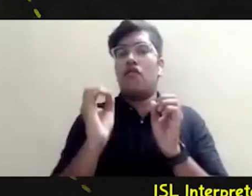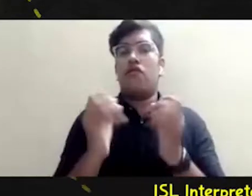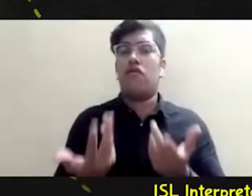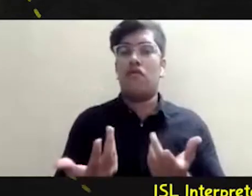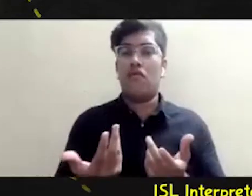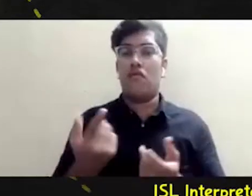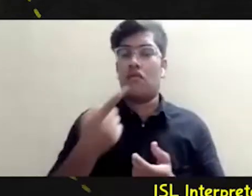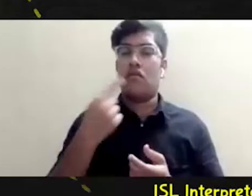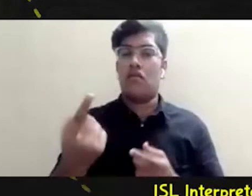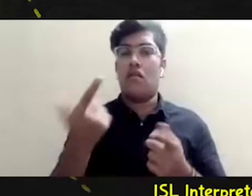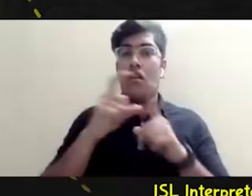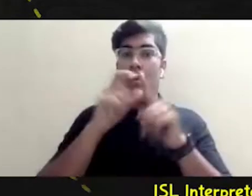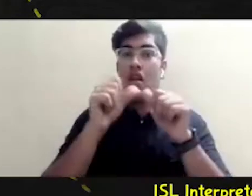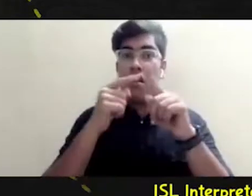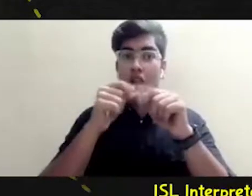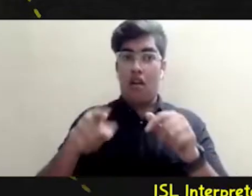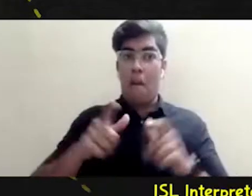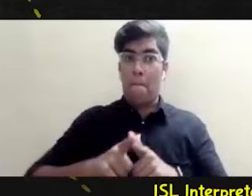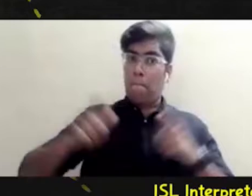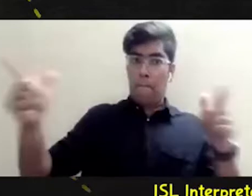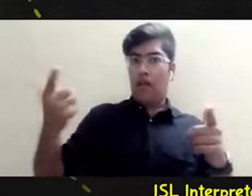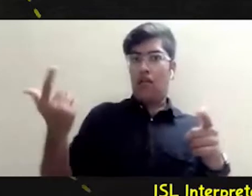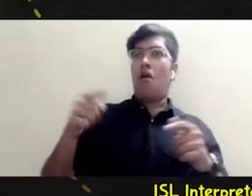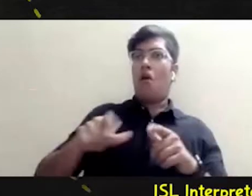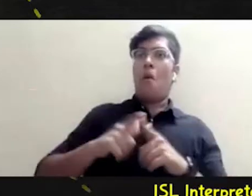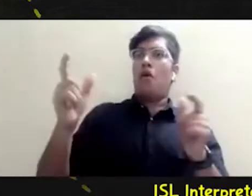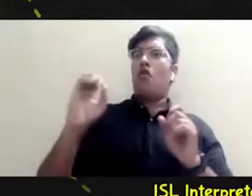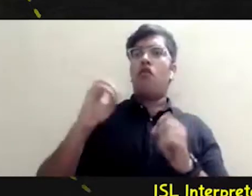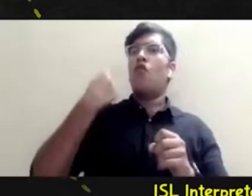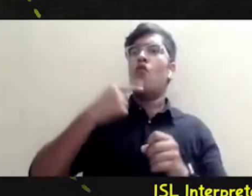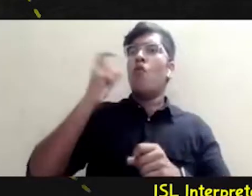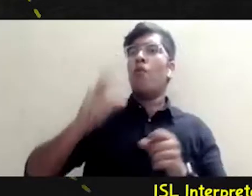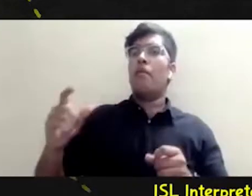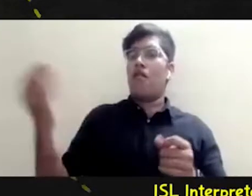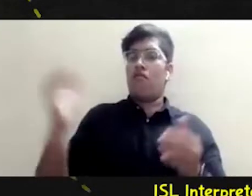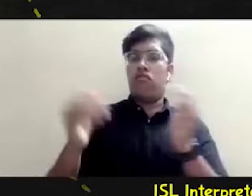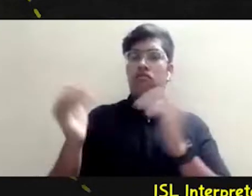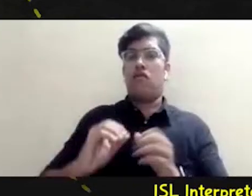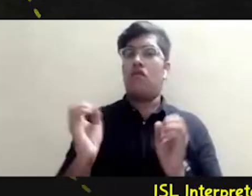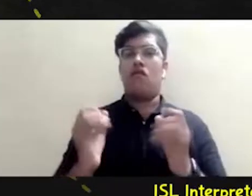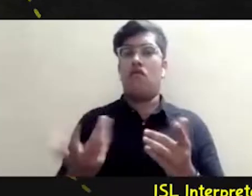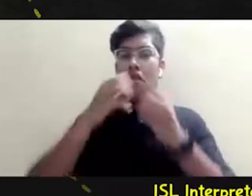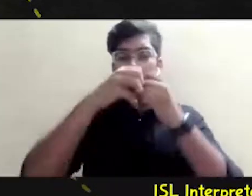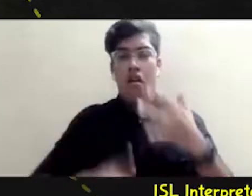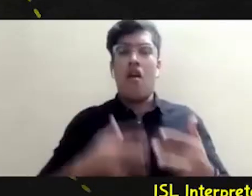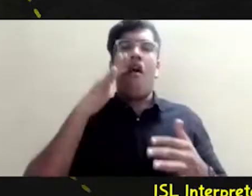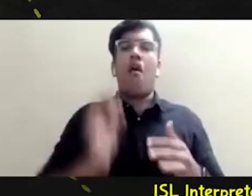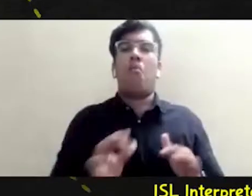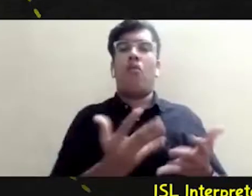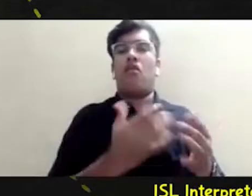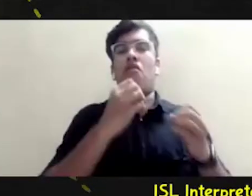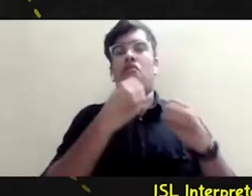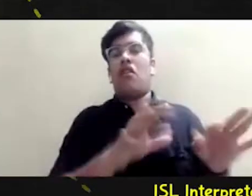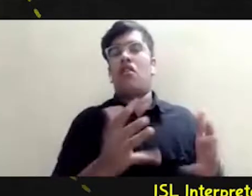supposed to be big is not big enough for transgender people to matter, and then that causes erasure in that sense,